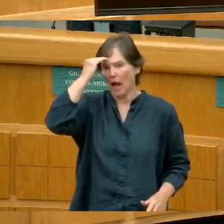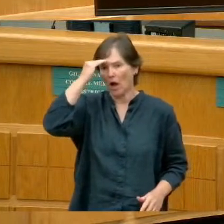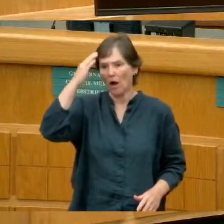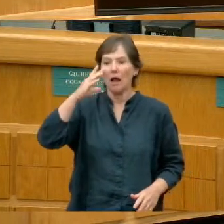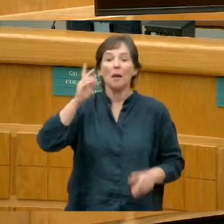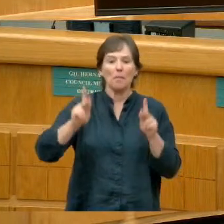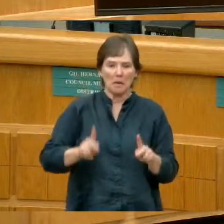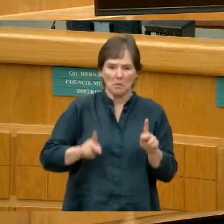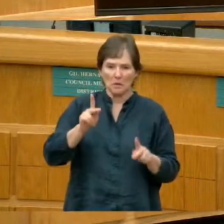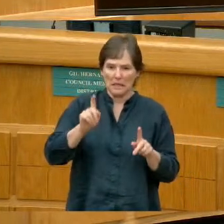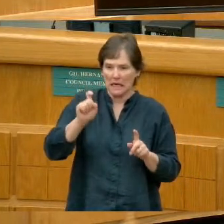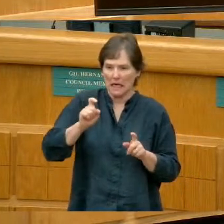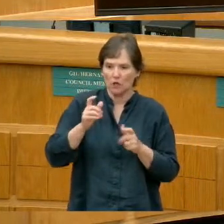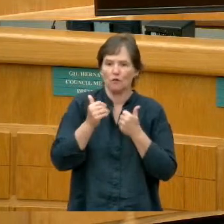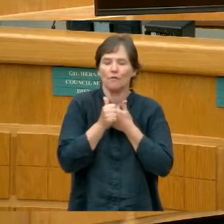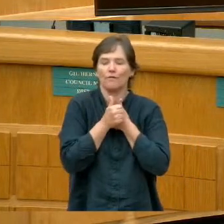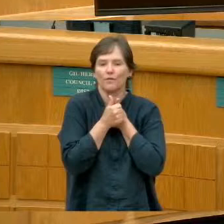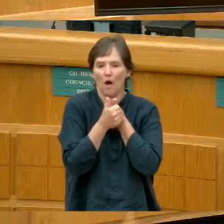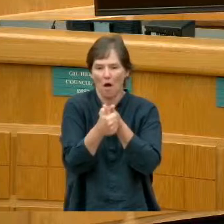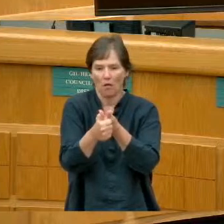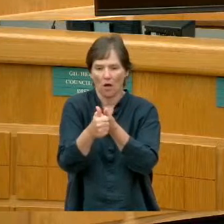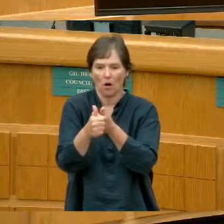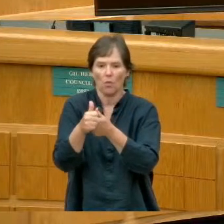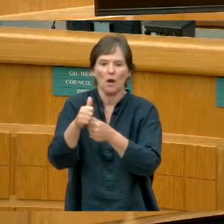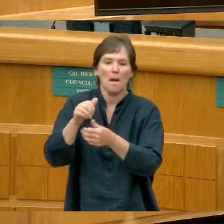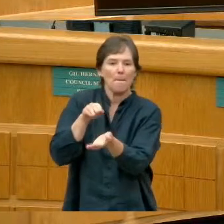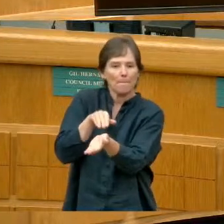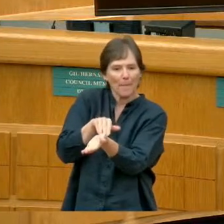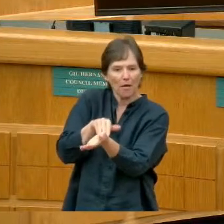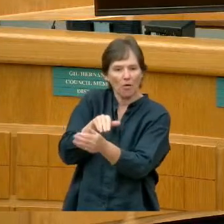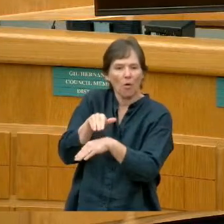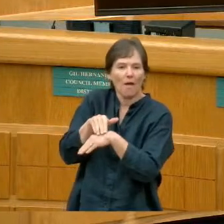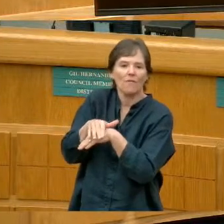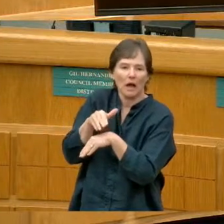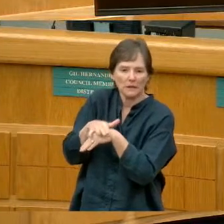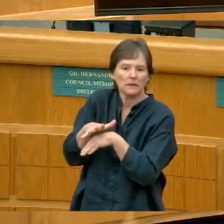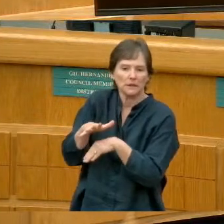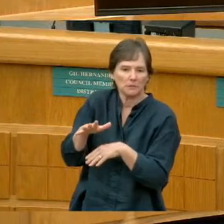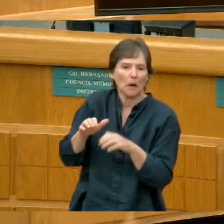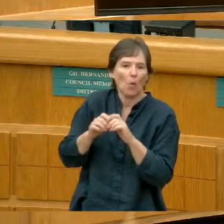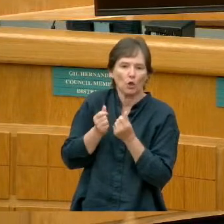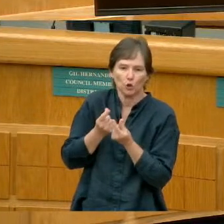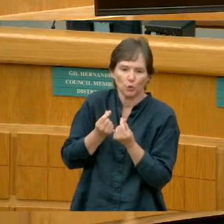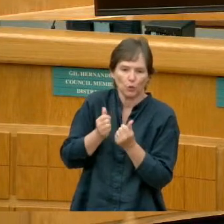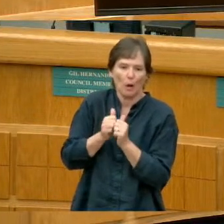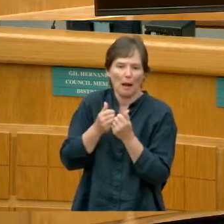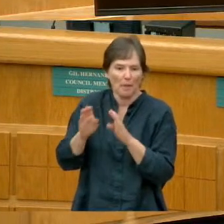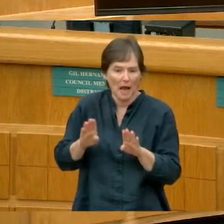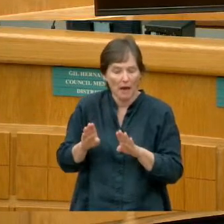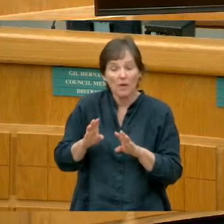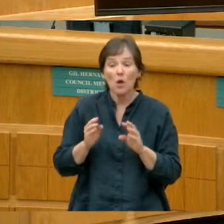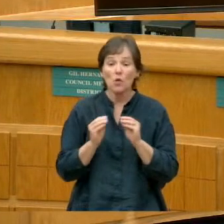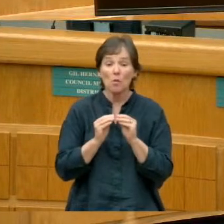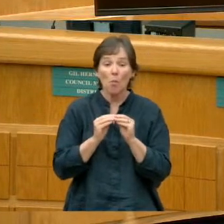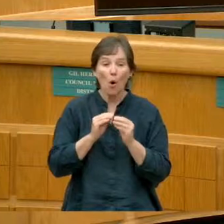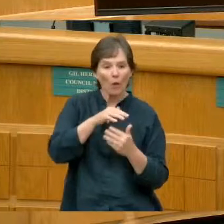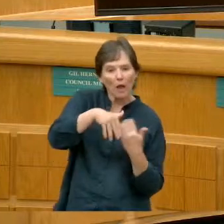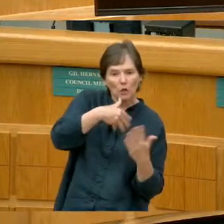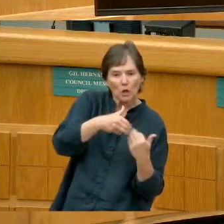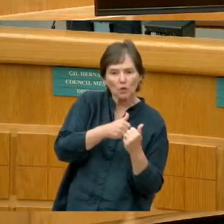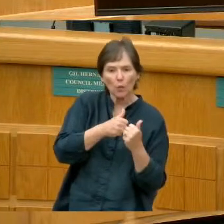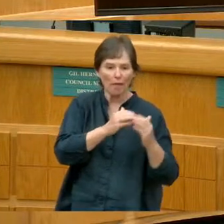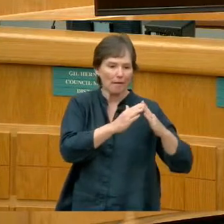and science professionals. And so the more people watch and the more we talk to our friends and neighbors and colleagues